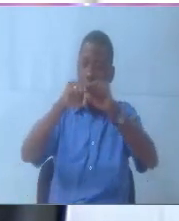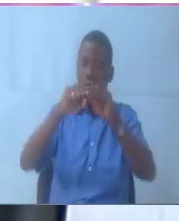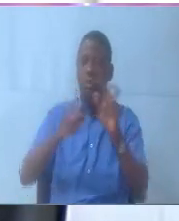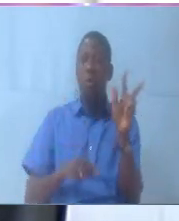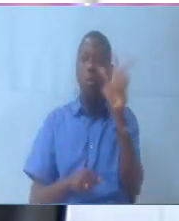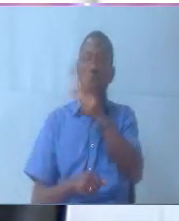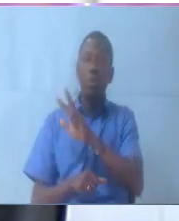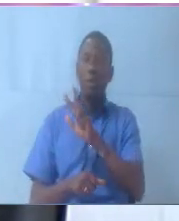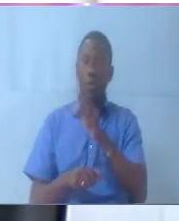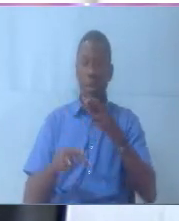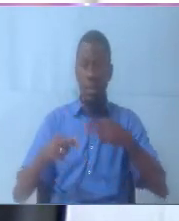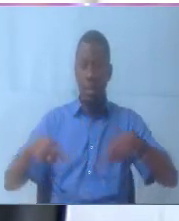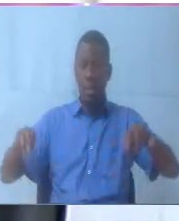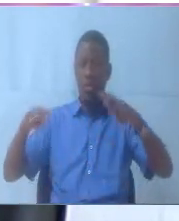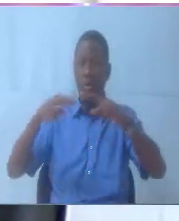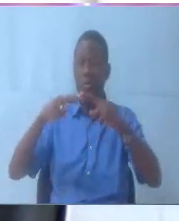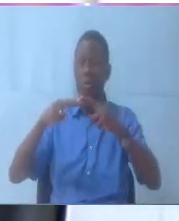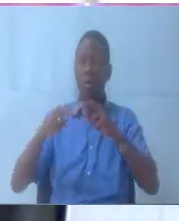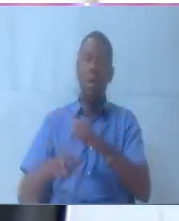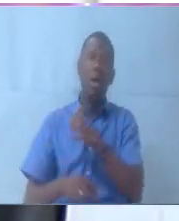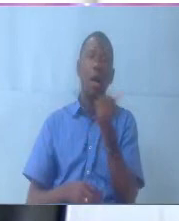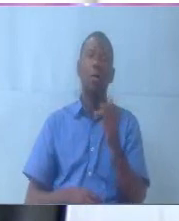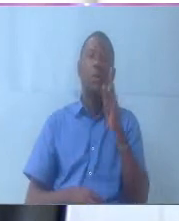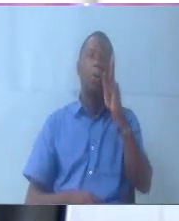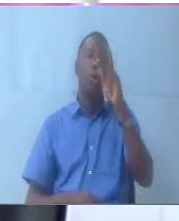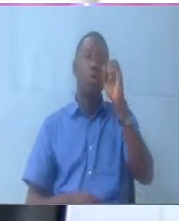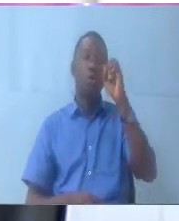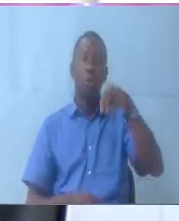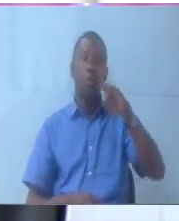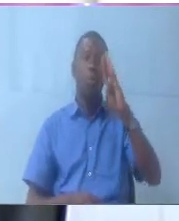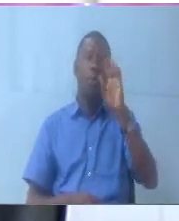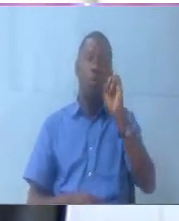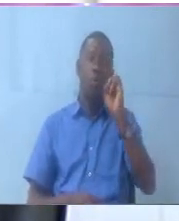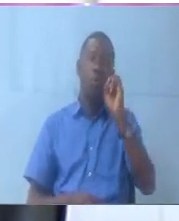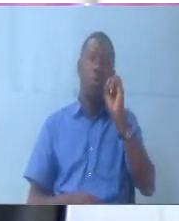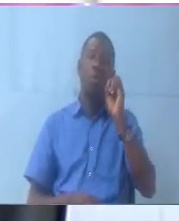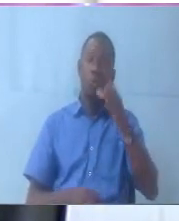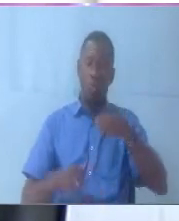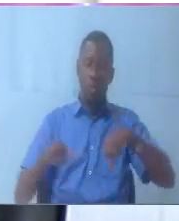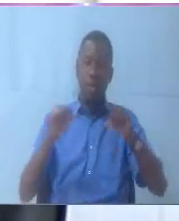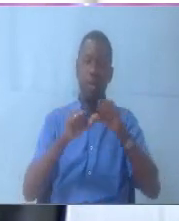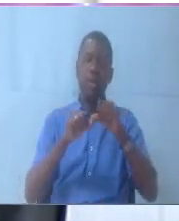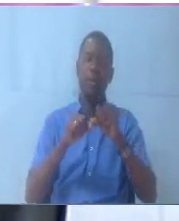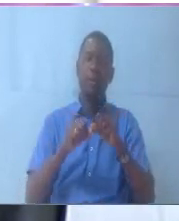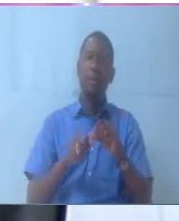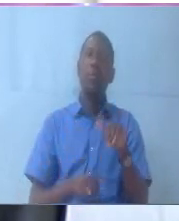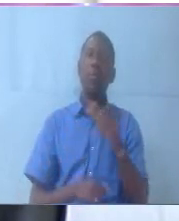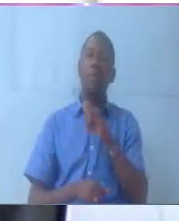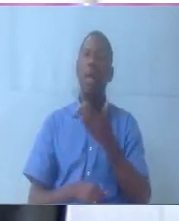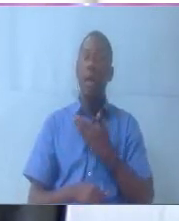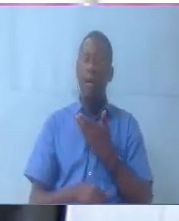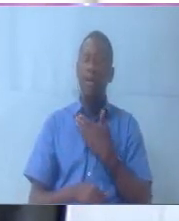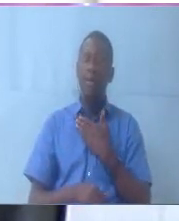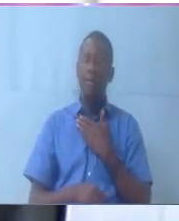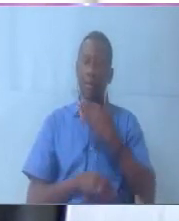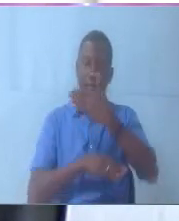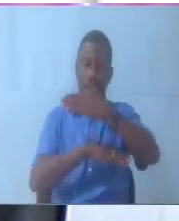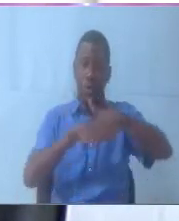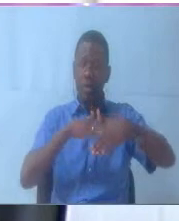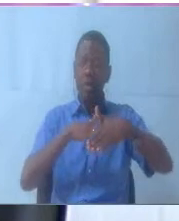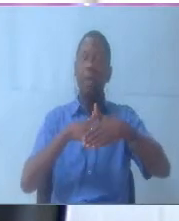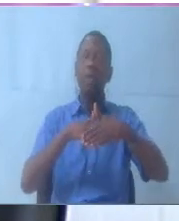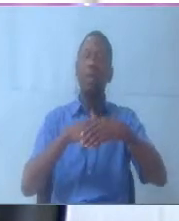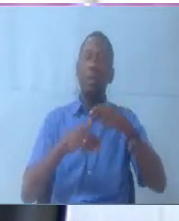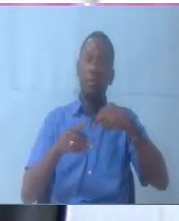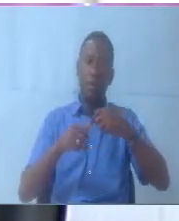la fanna dolu bije and Kombo St. Mary's Division, anin kombotuba banko la fanna dolu bije which shall have jurisdiction in the following area: meni